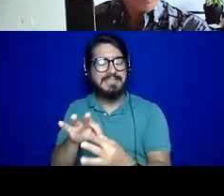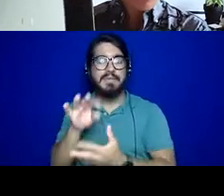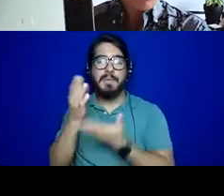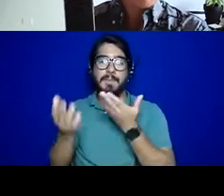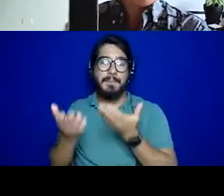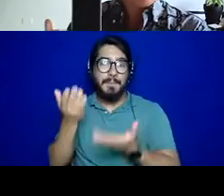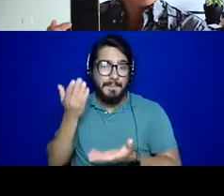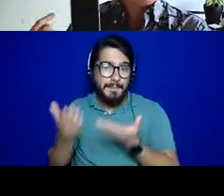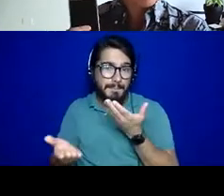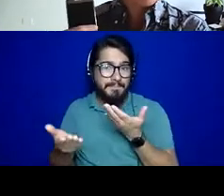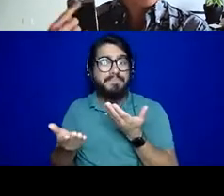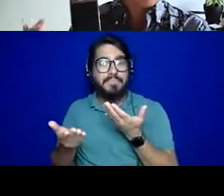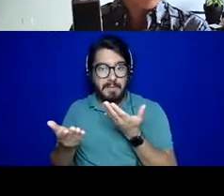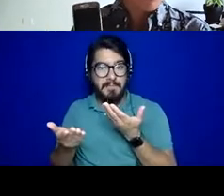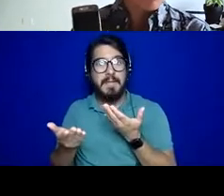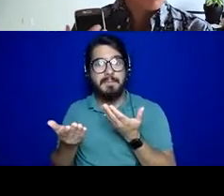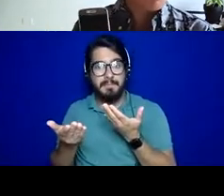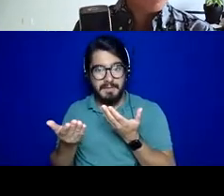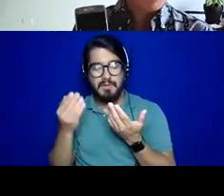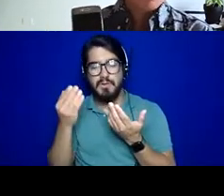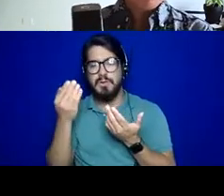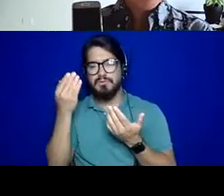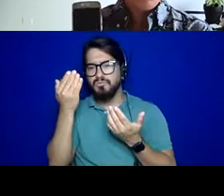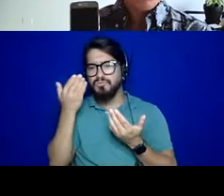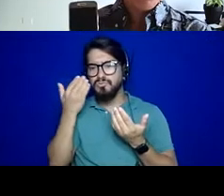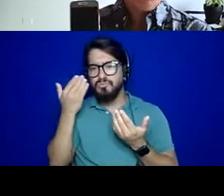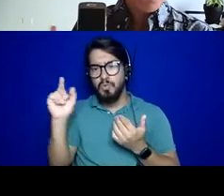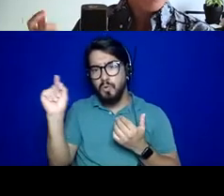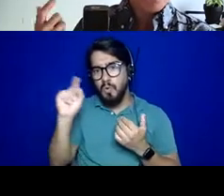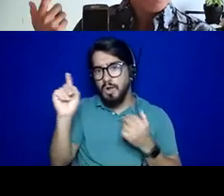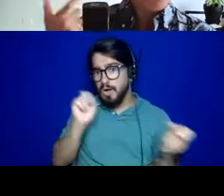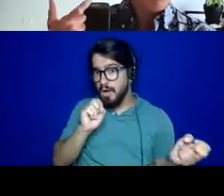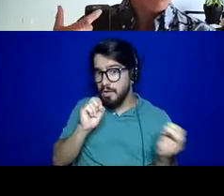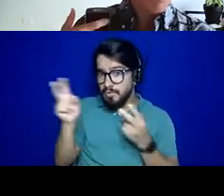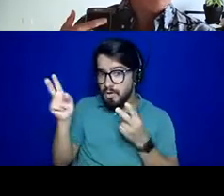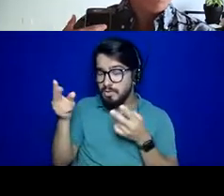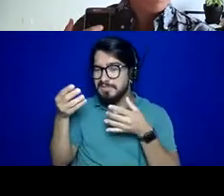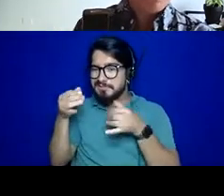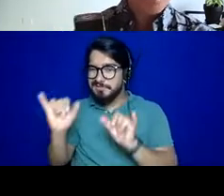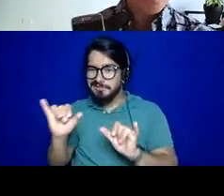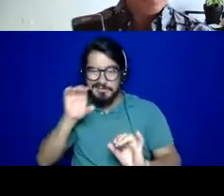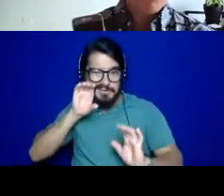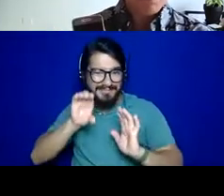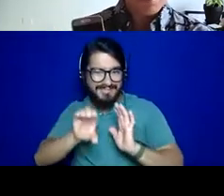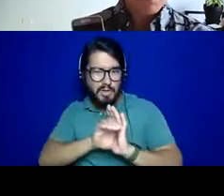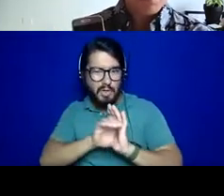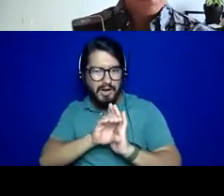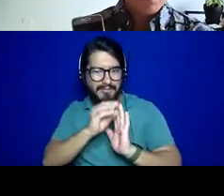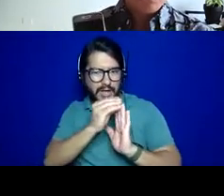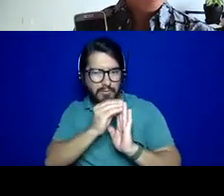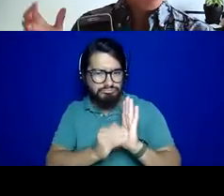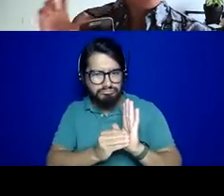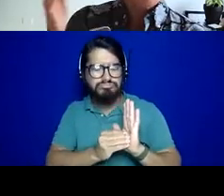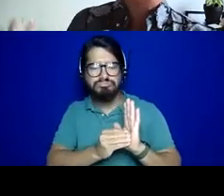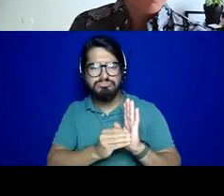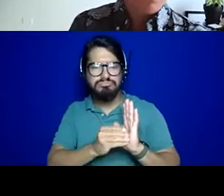have to be thoughtful about where you upload it and how you upload it, but it would remove at least the photographic metadata from it.